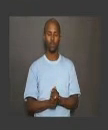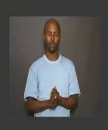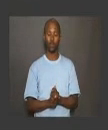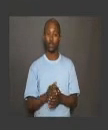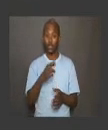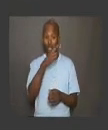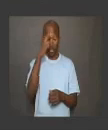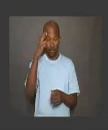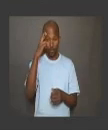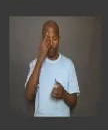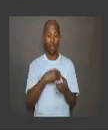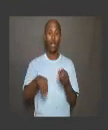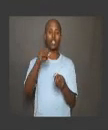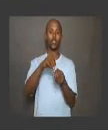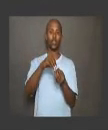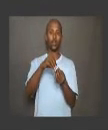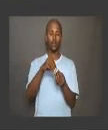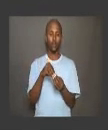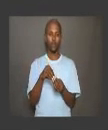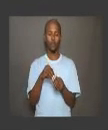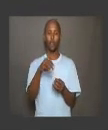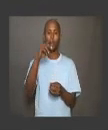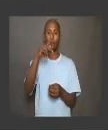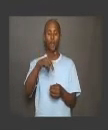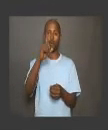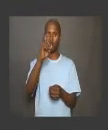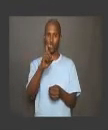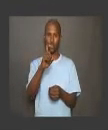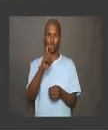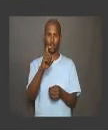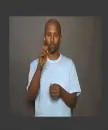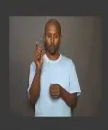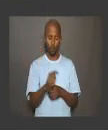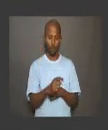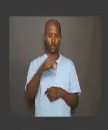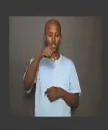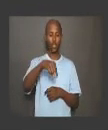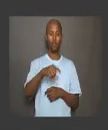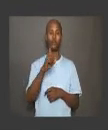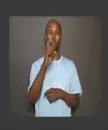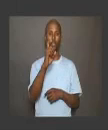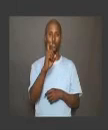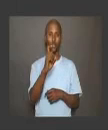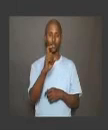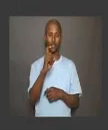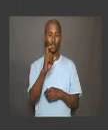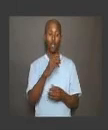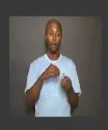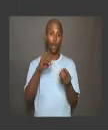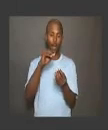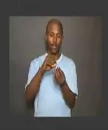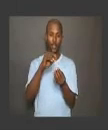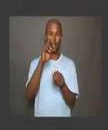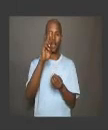In the case of addition, P of x over Q of x